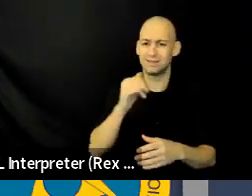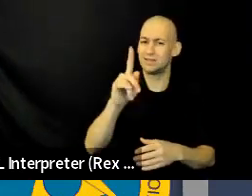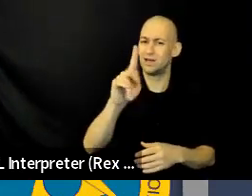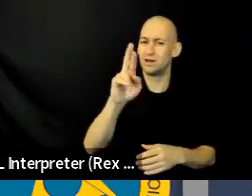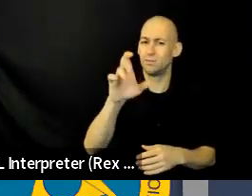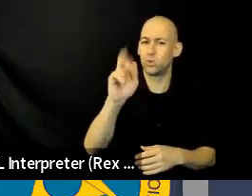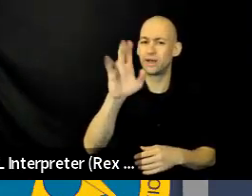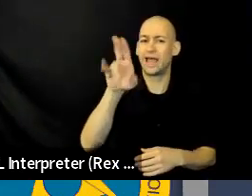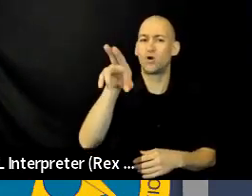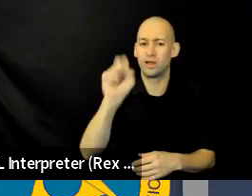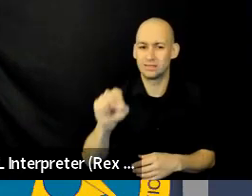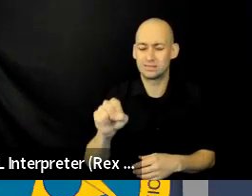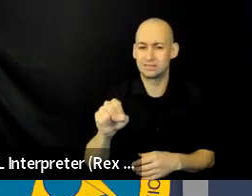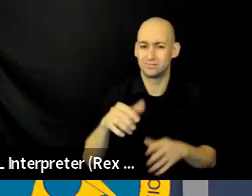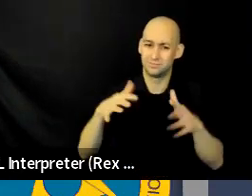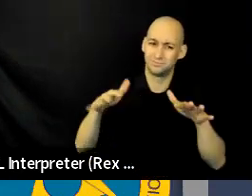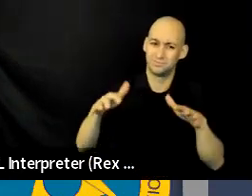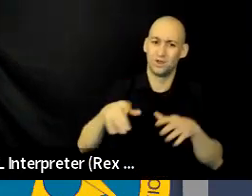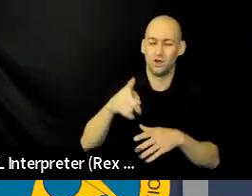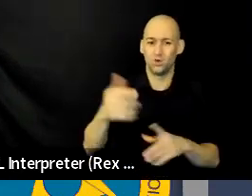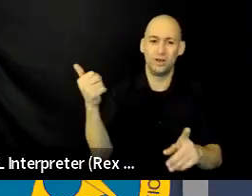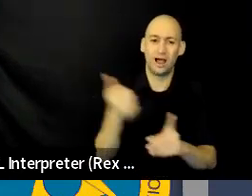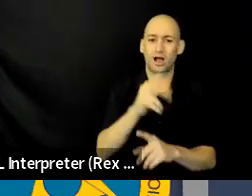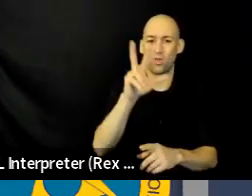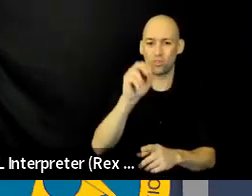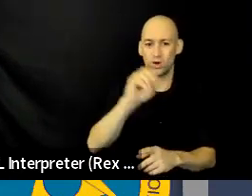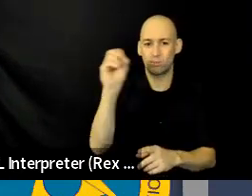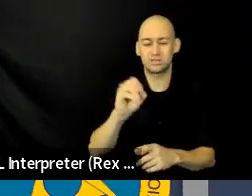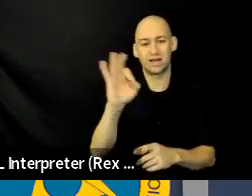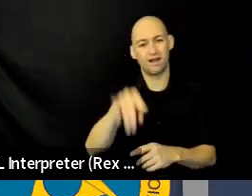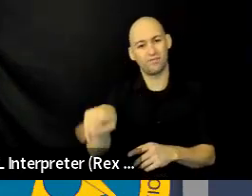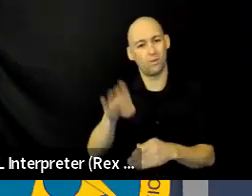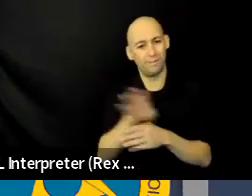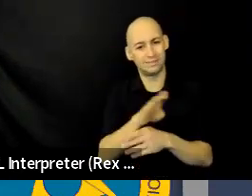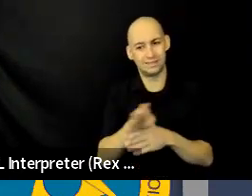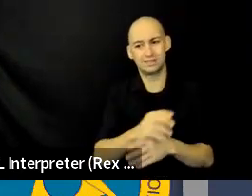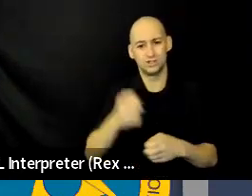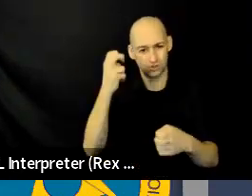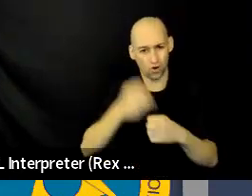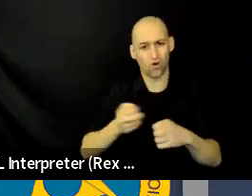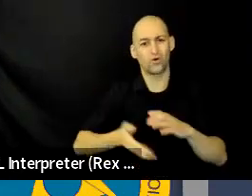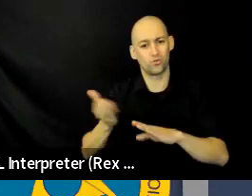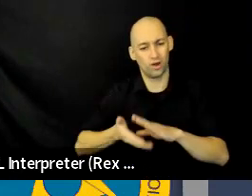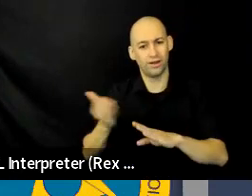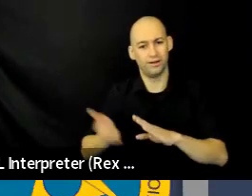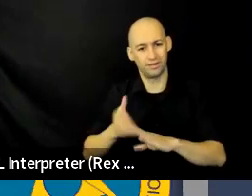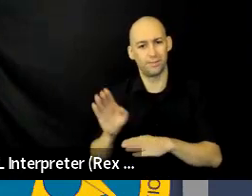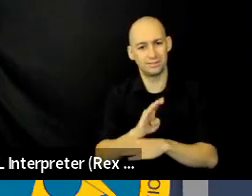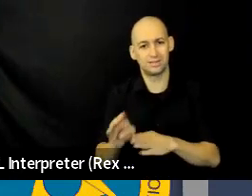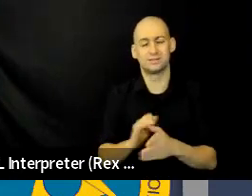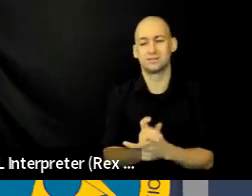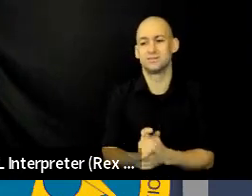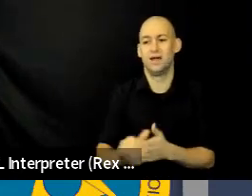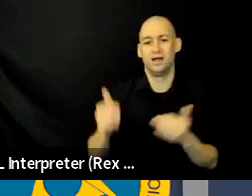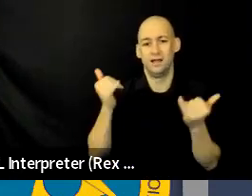knock out 25, 30, 40% of a business's business, it's hard to continue operations. So no,